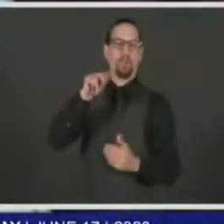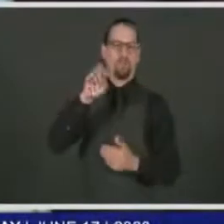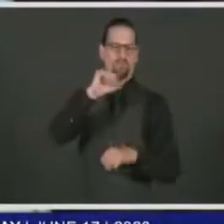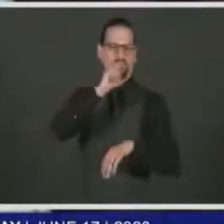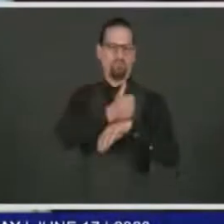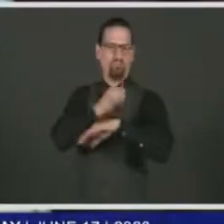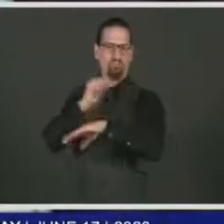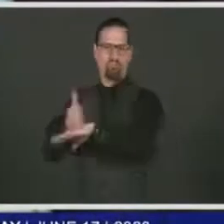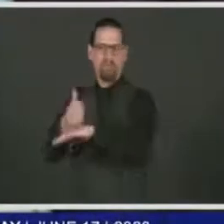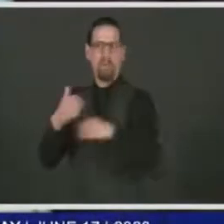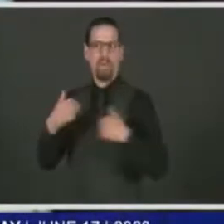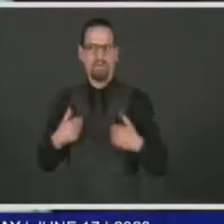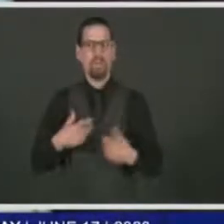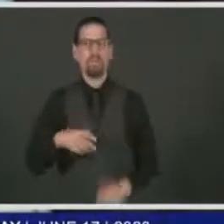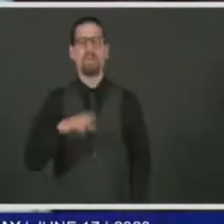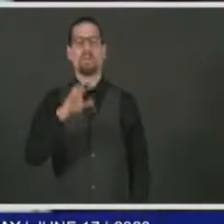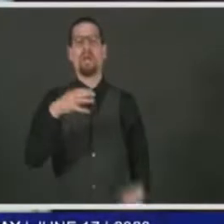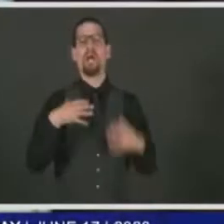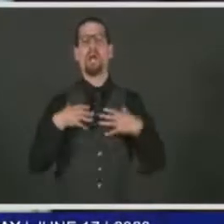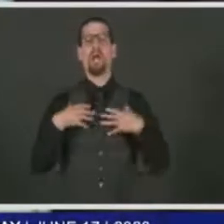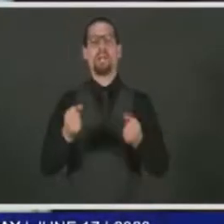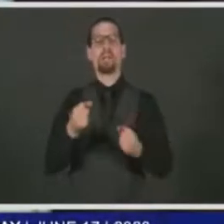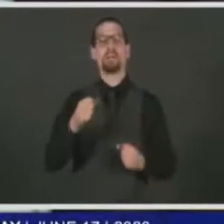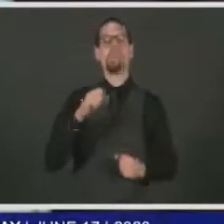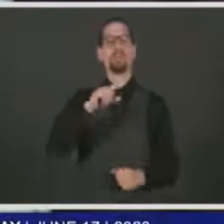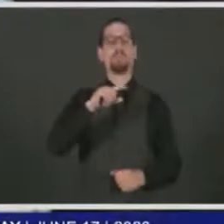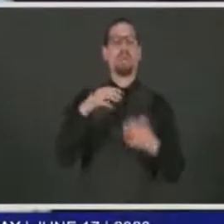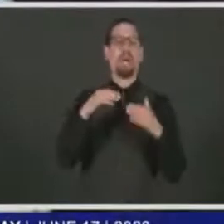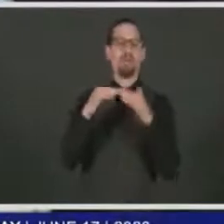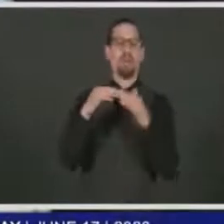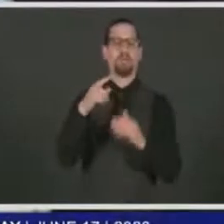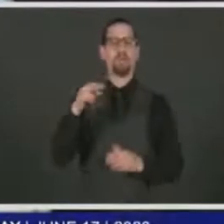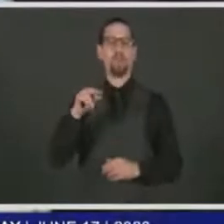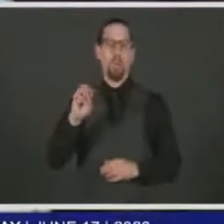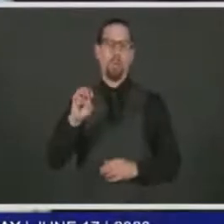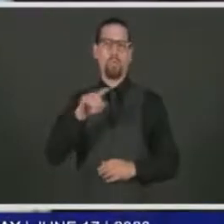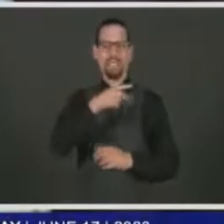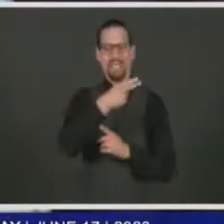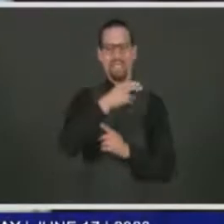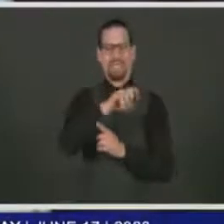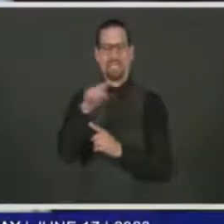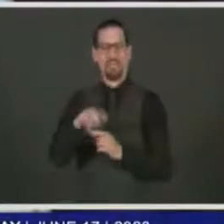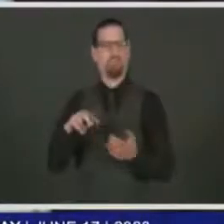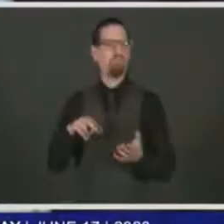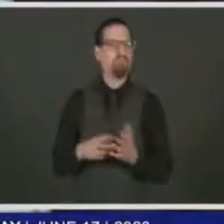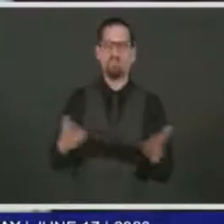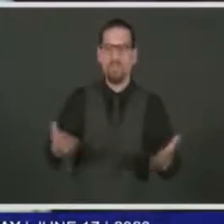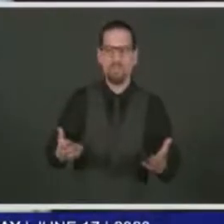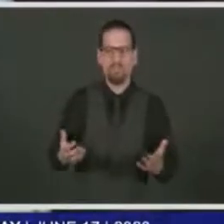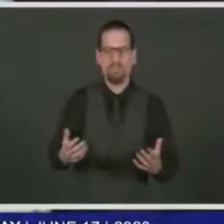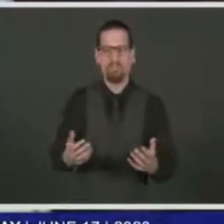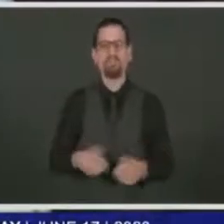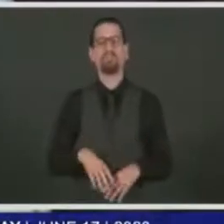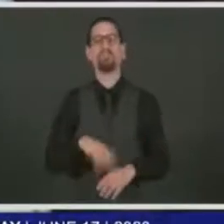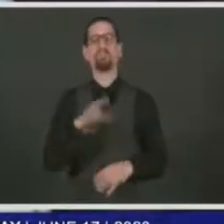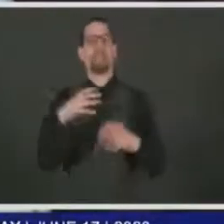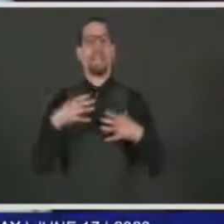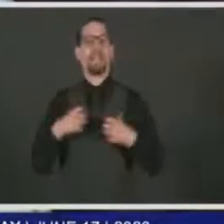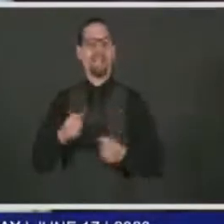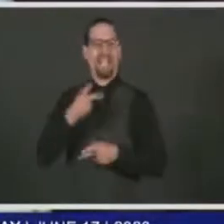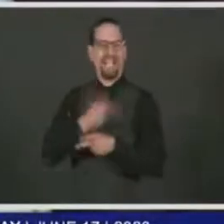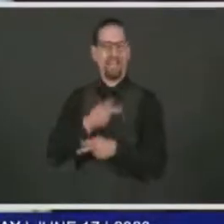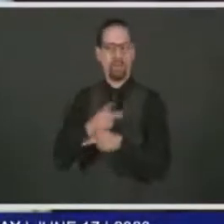equity zones are made up of residents, community groups, healthcare providers, housing advocates, people